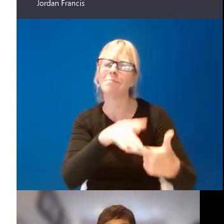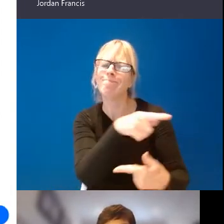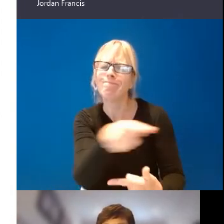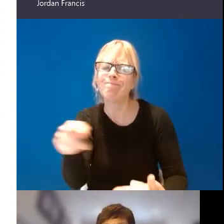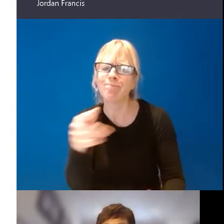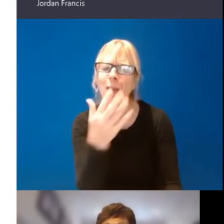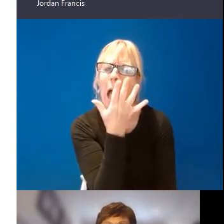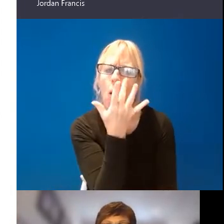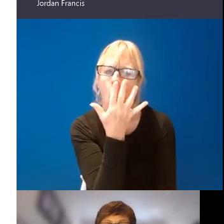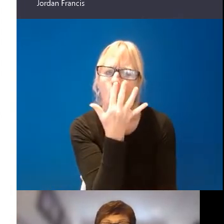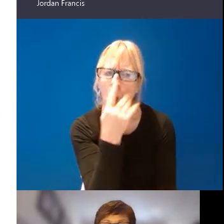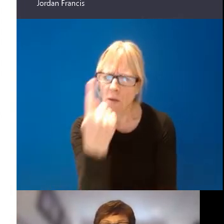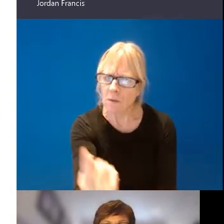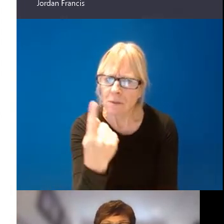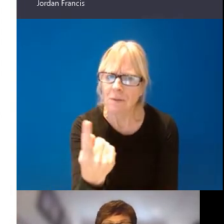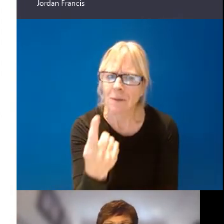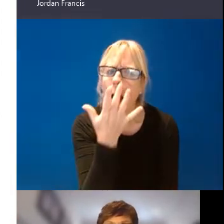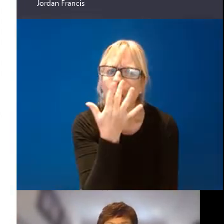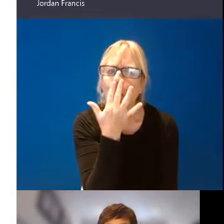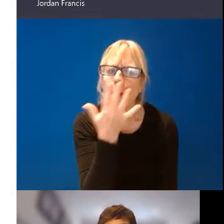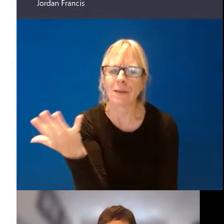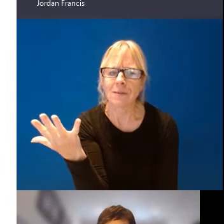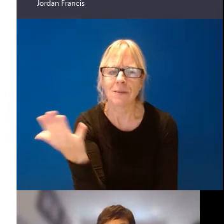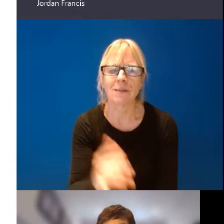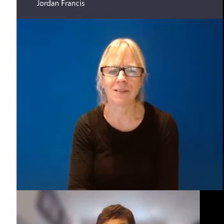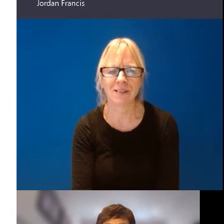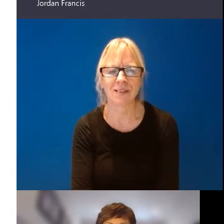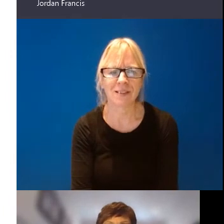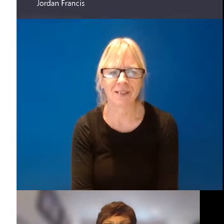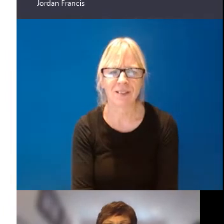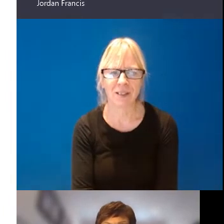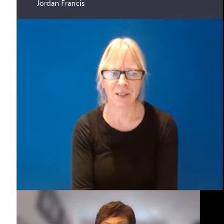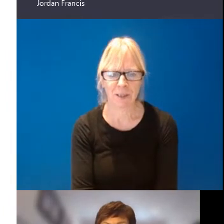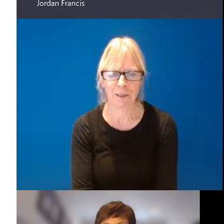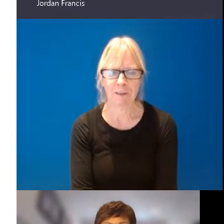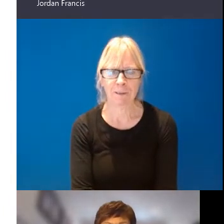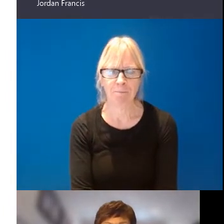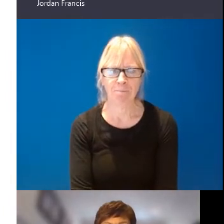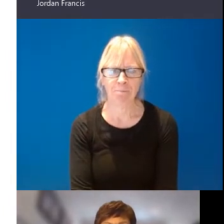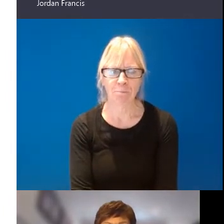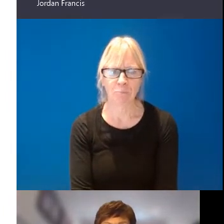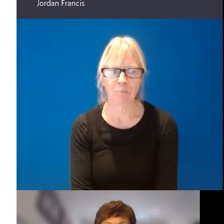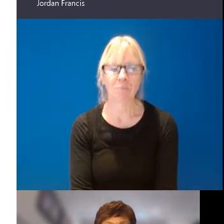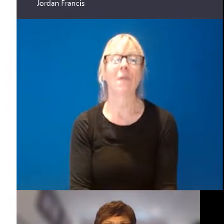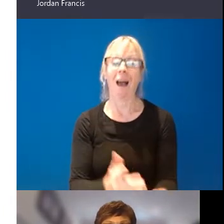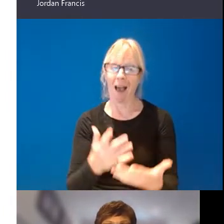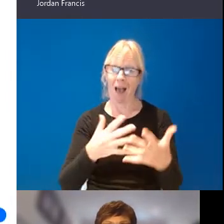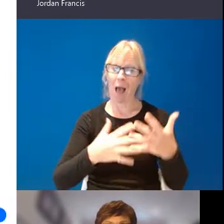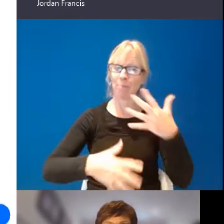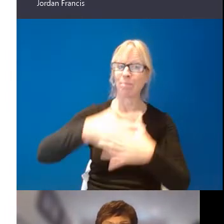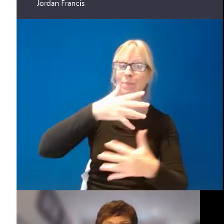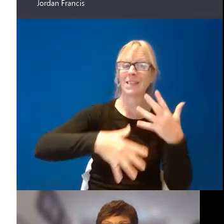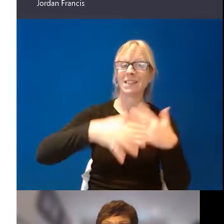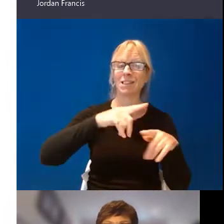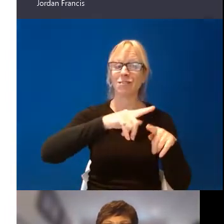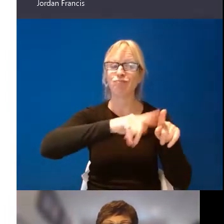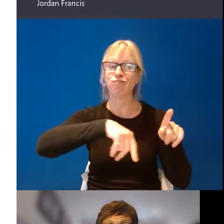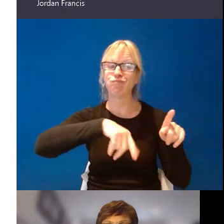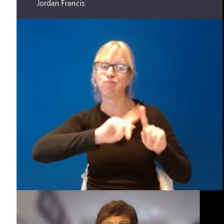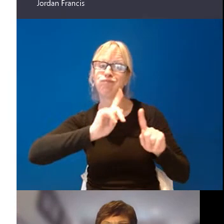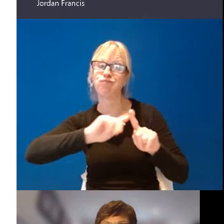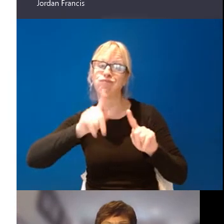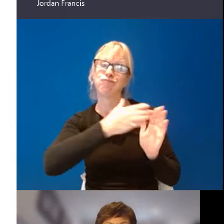know how old you are. People are prepared to tell us. We've got quite a nice range, haven't we, here, of kind